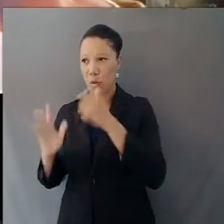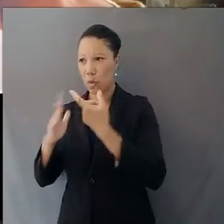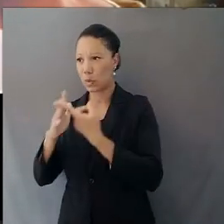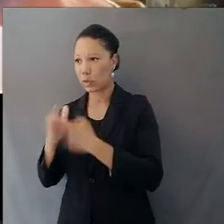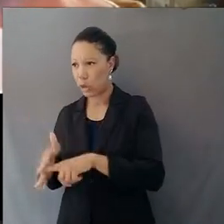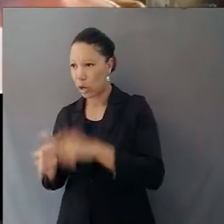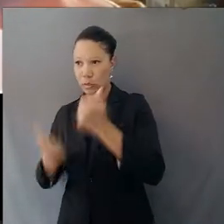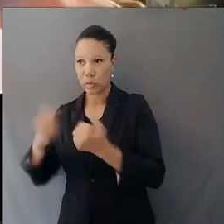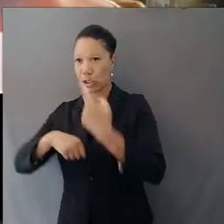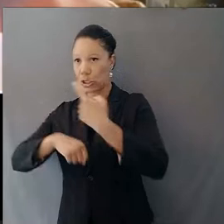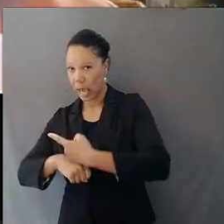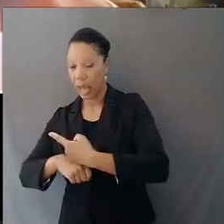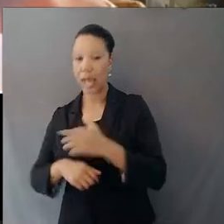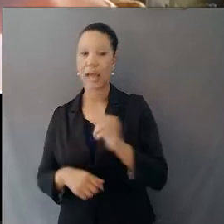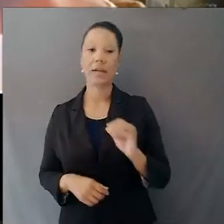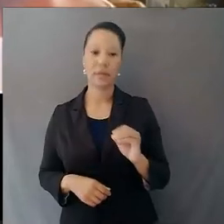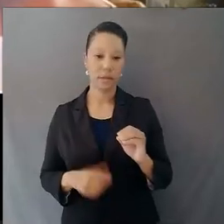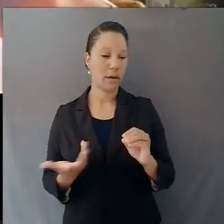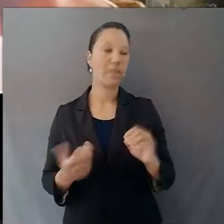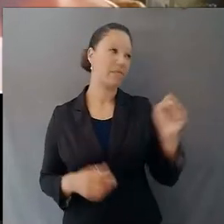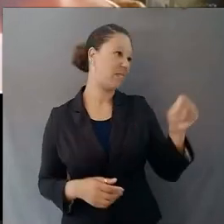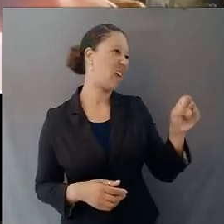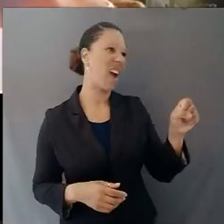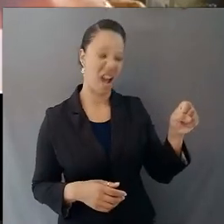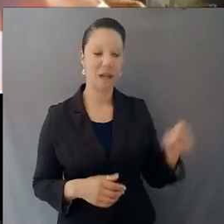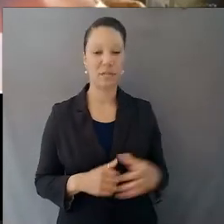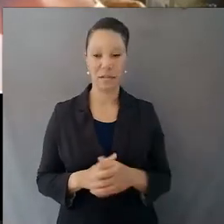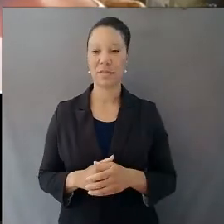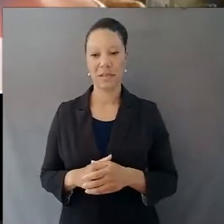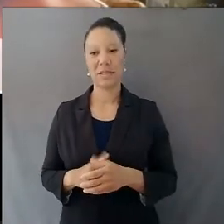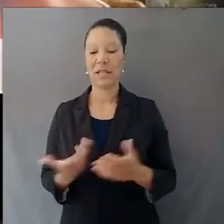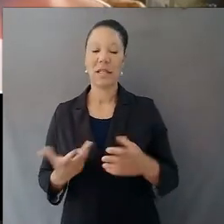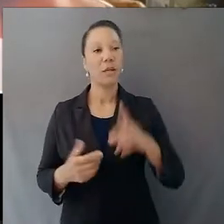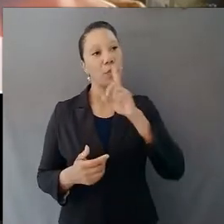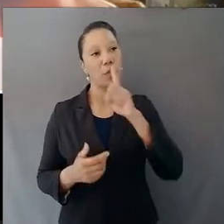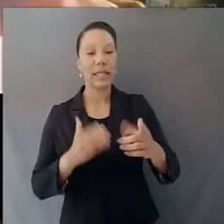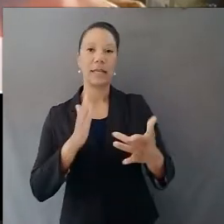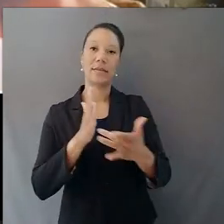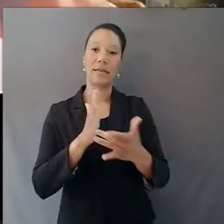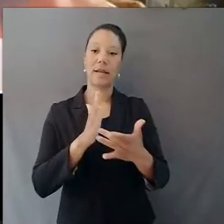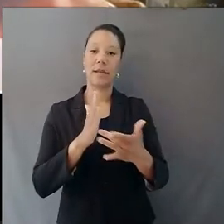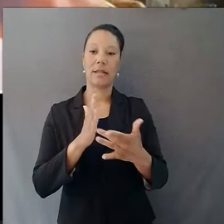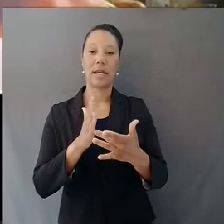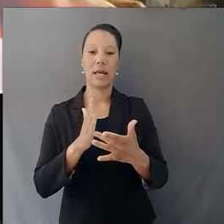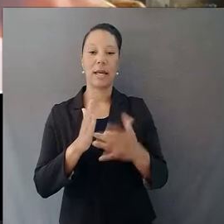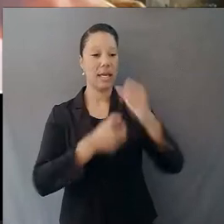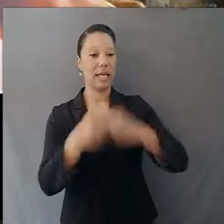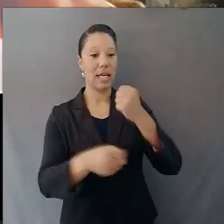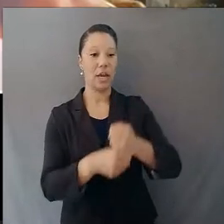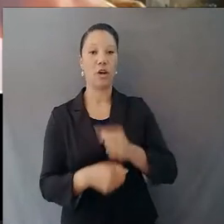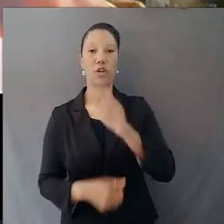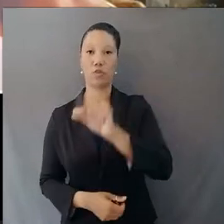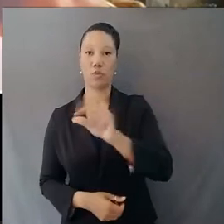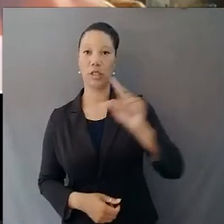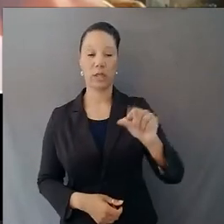It's something that our community, but it's not technically the 2020-2021